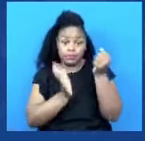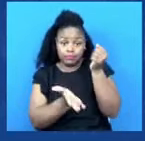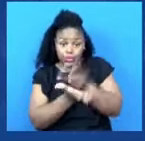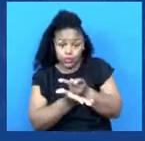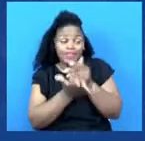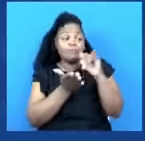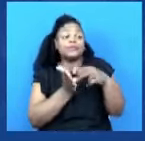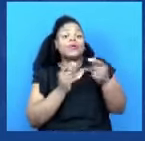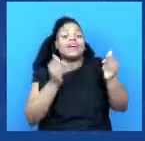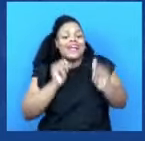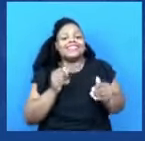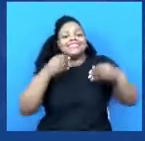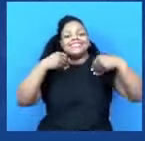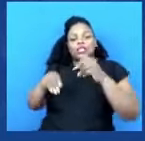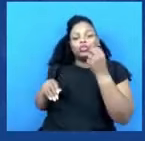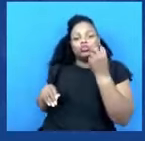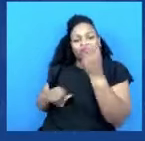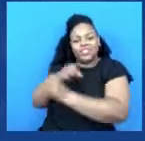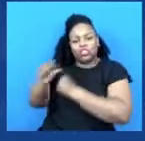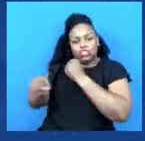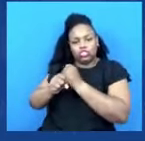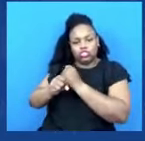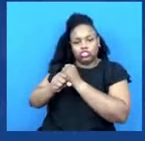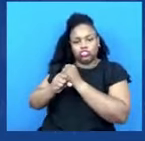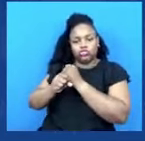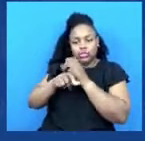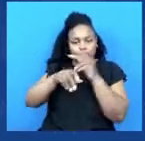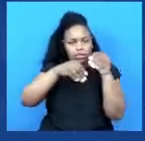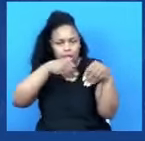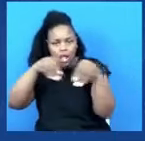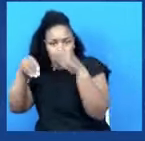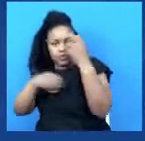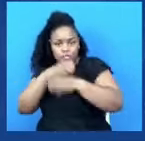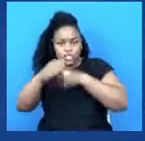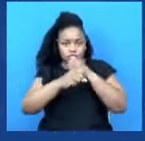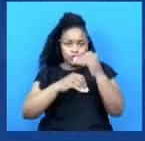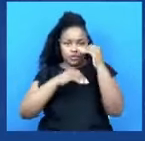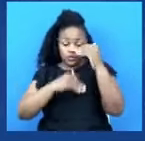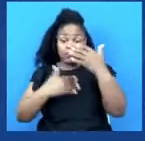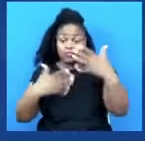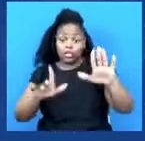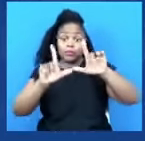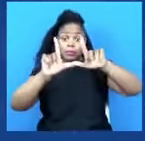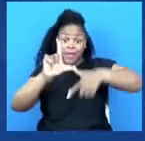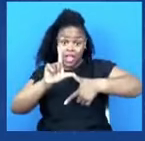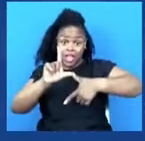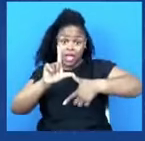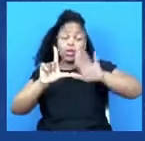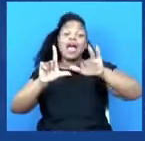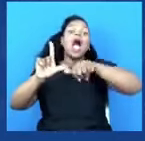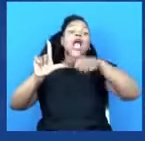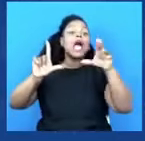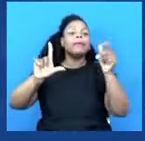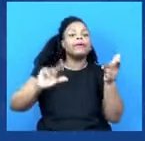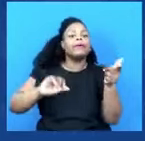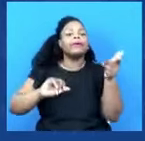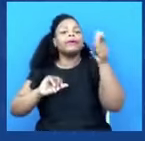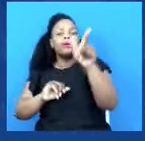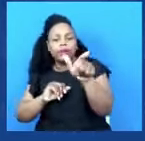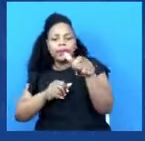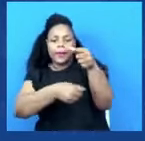expires, other companies can come along, make the same exact drug and sell it cheaper. It's called generic drug.